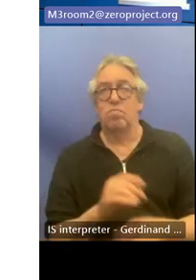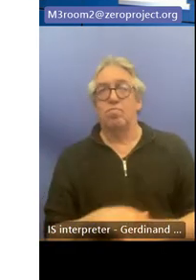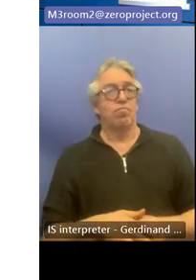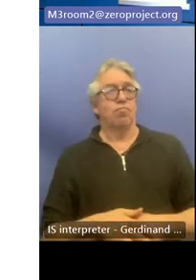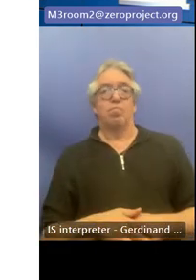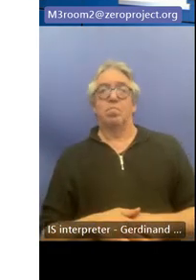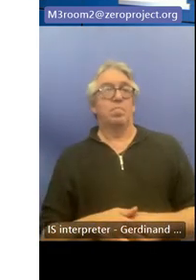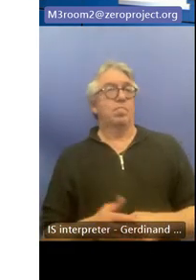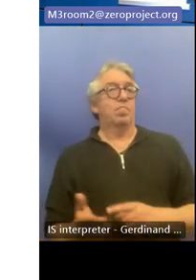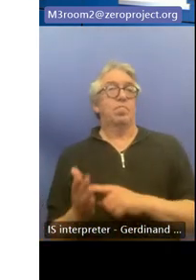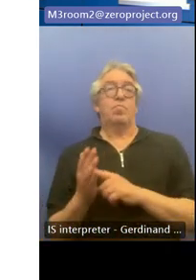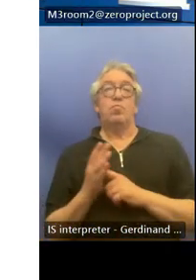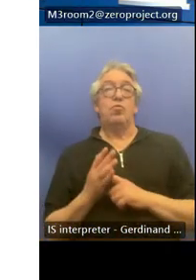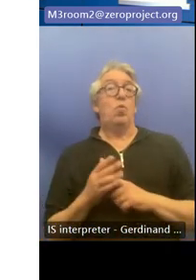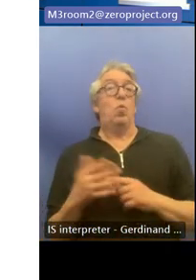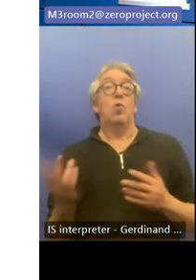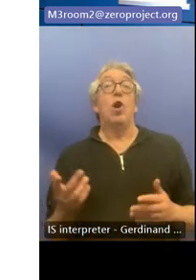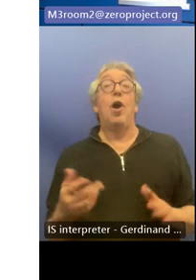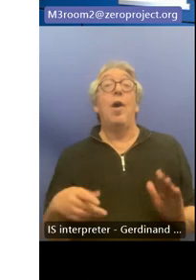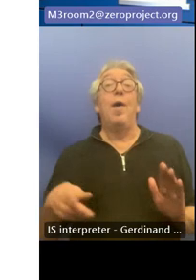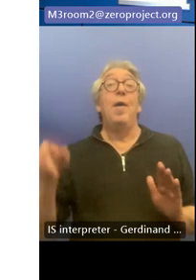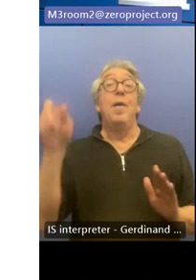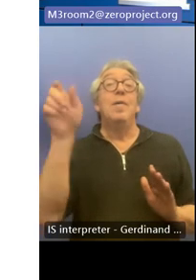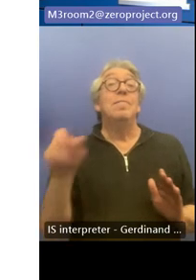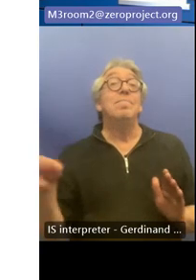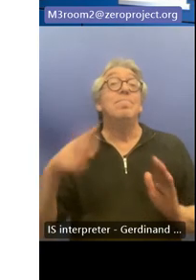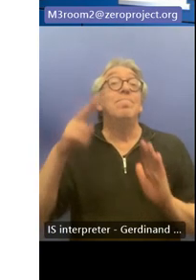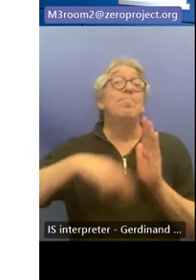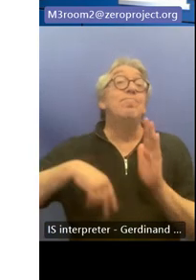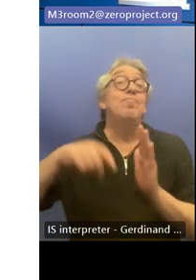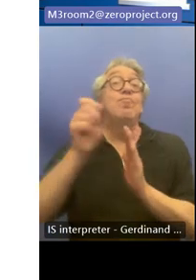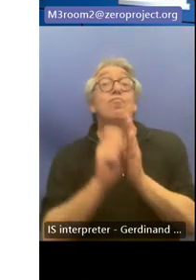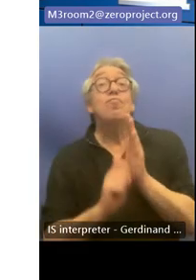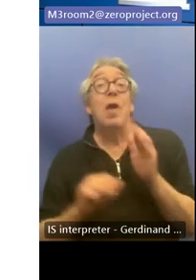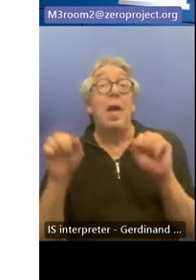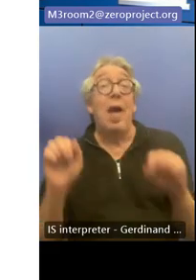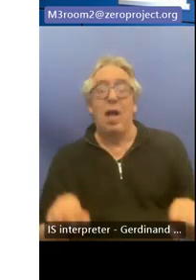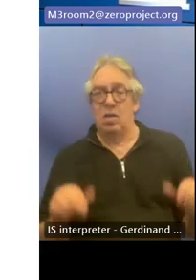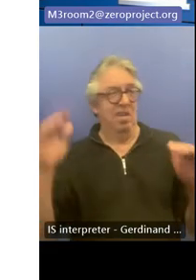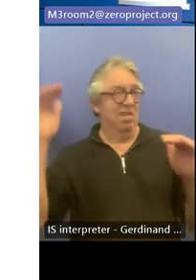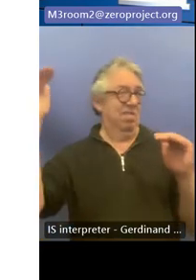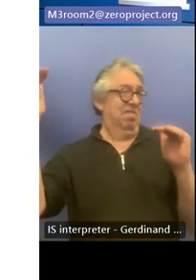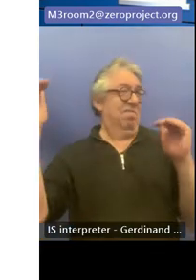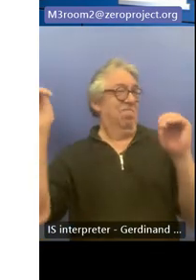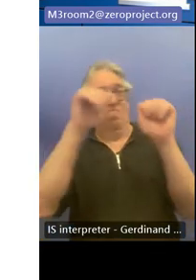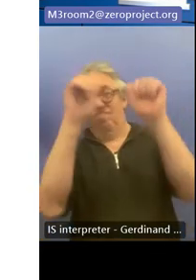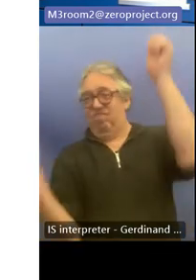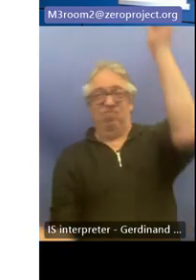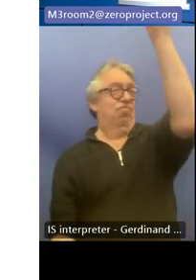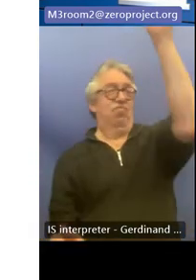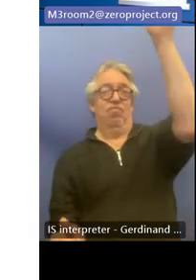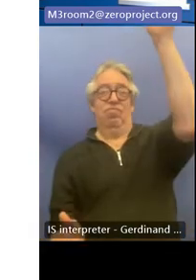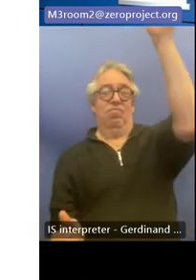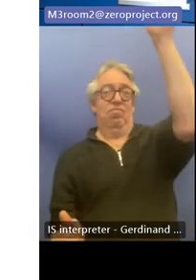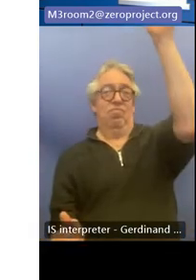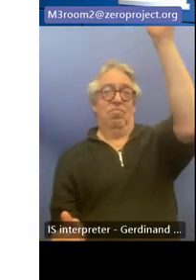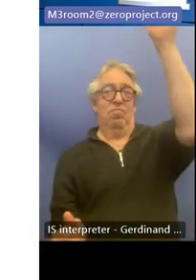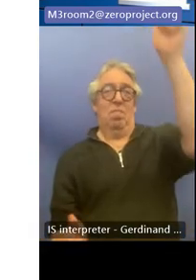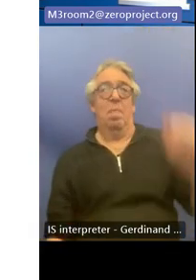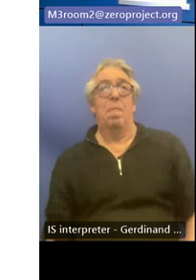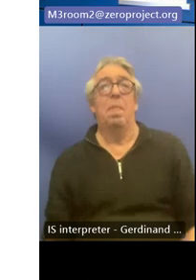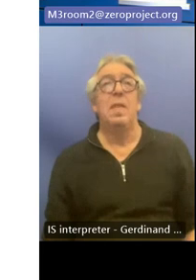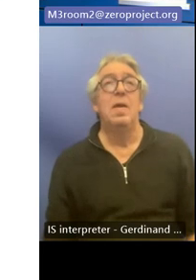literacy, especially in reducing the illiteracy rate. Show us in the screen, for example, the people